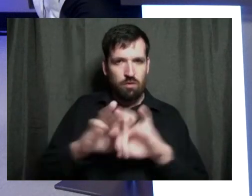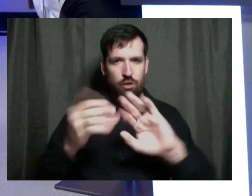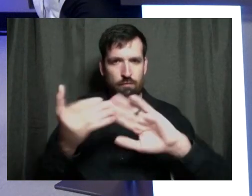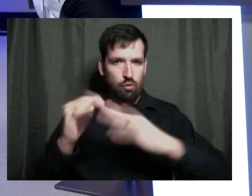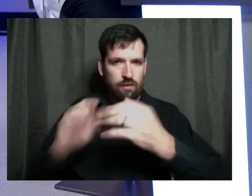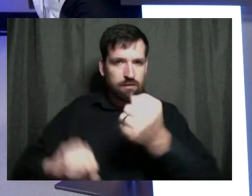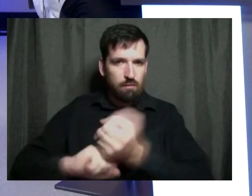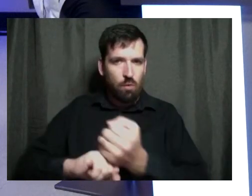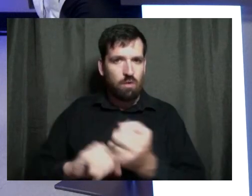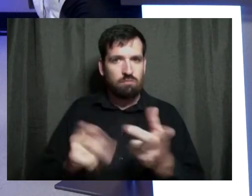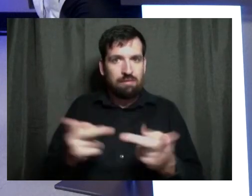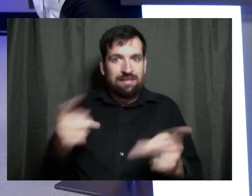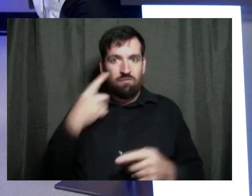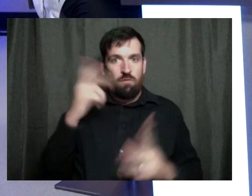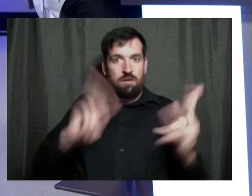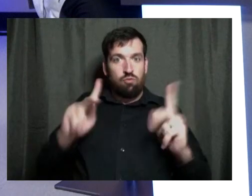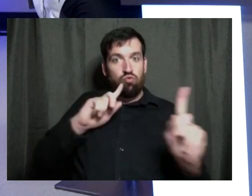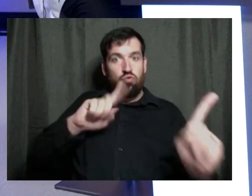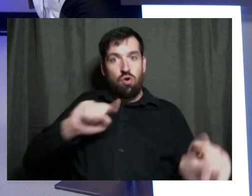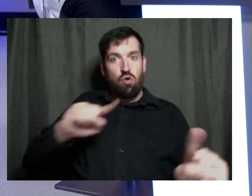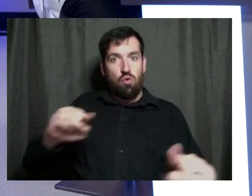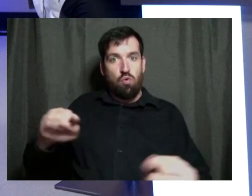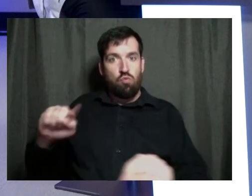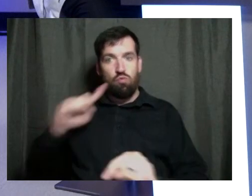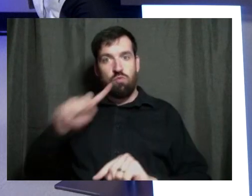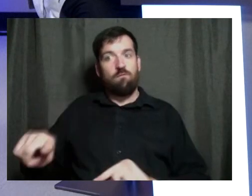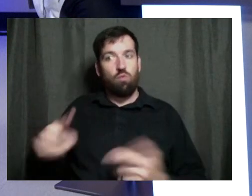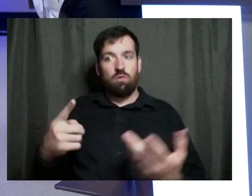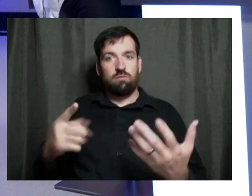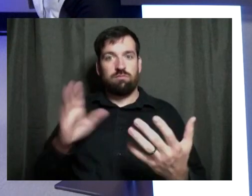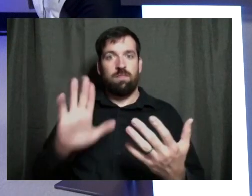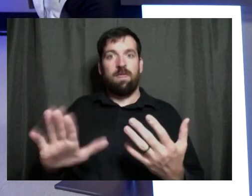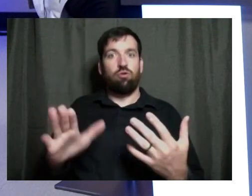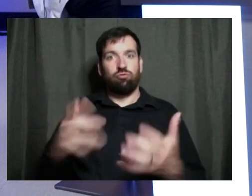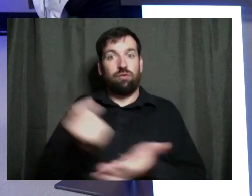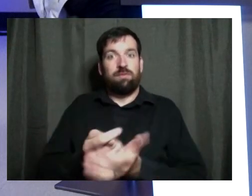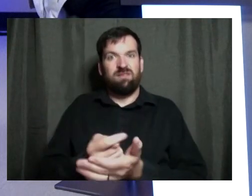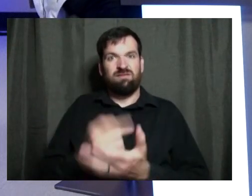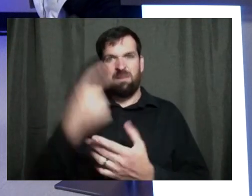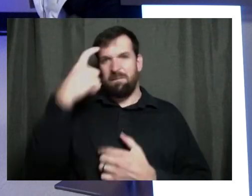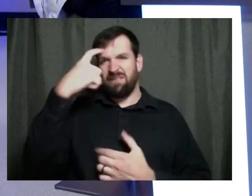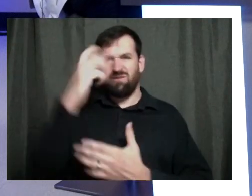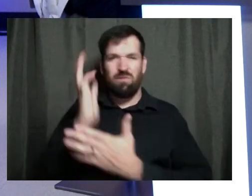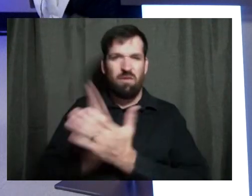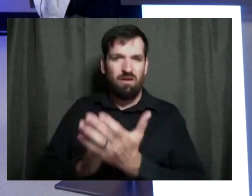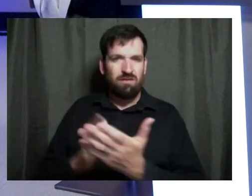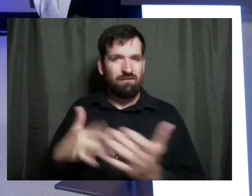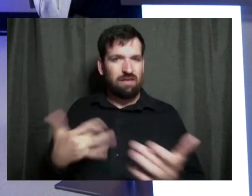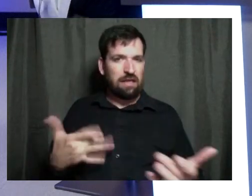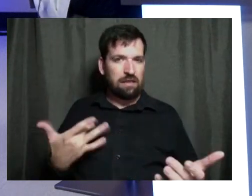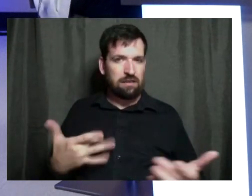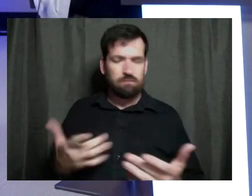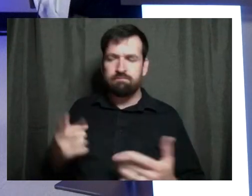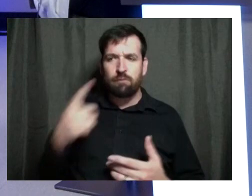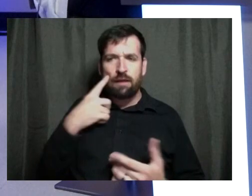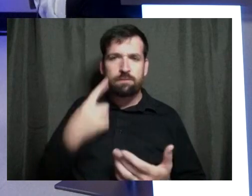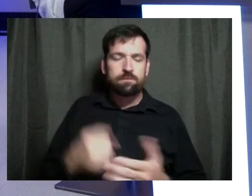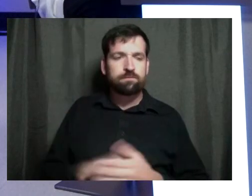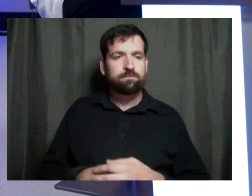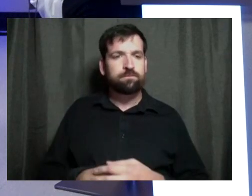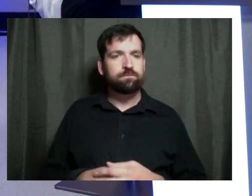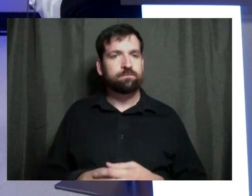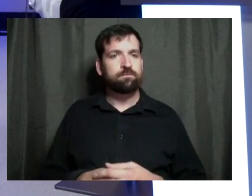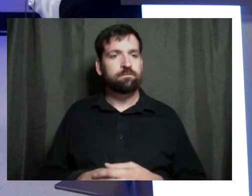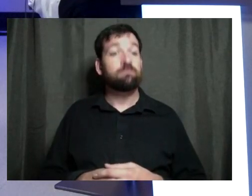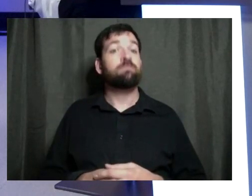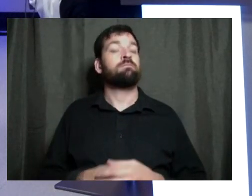go in their overall treatment? I mean, the mental aspect of it and just their overall healing. What have you found? One time I was